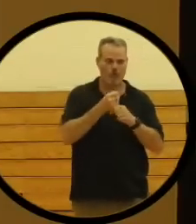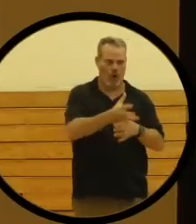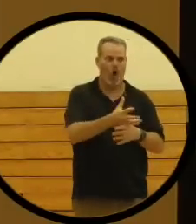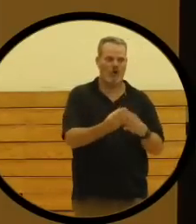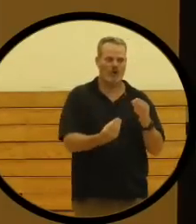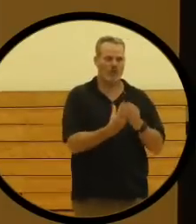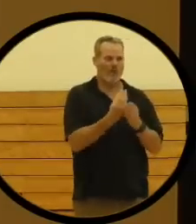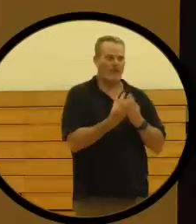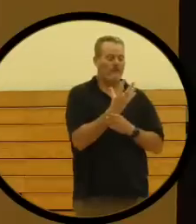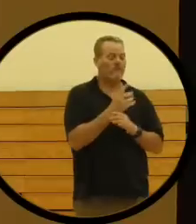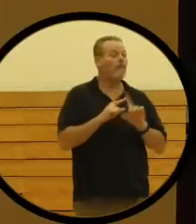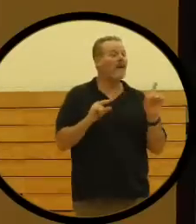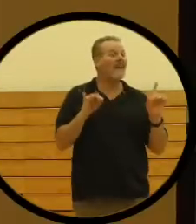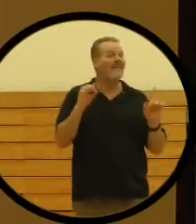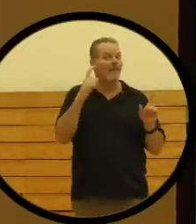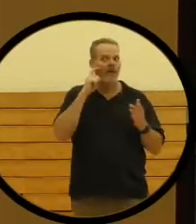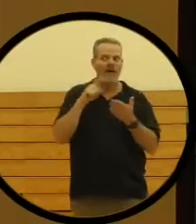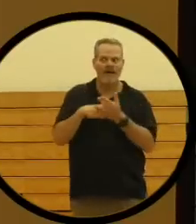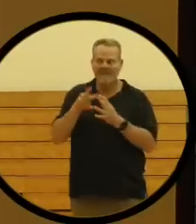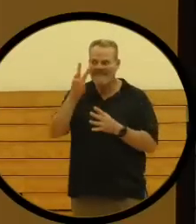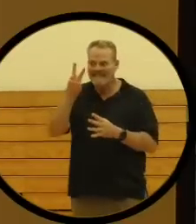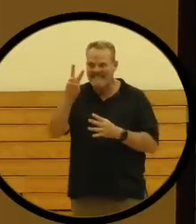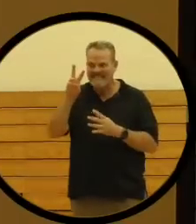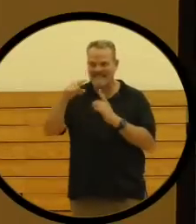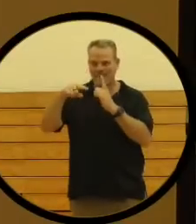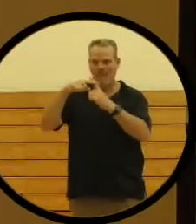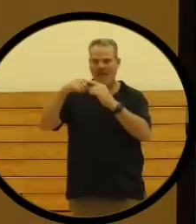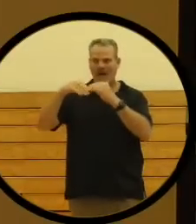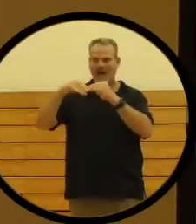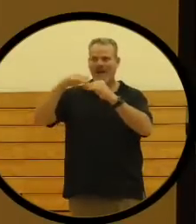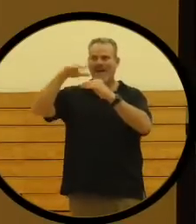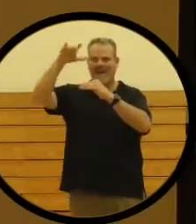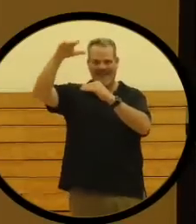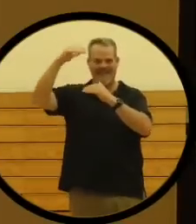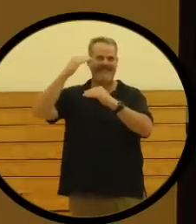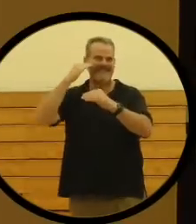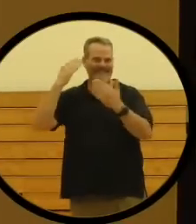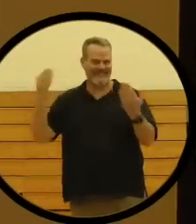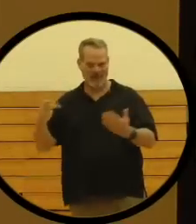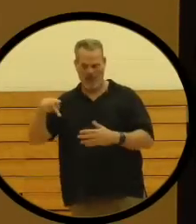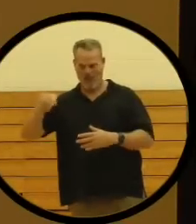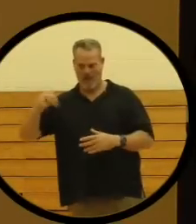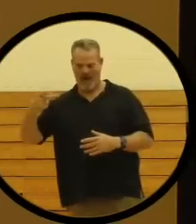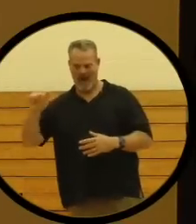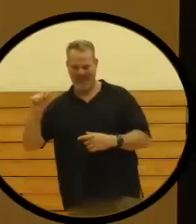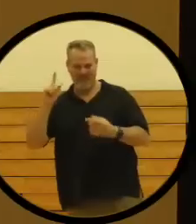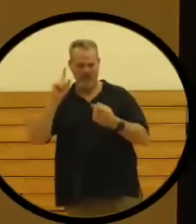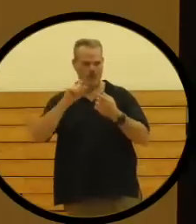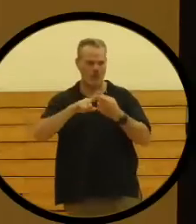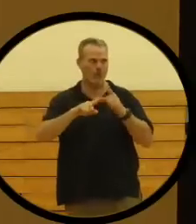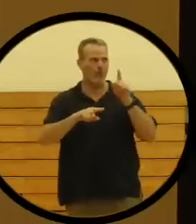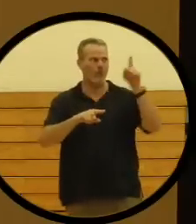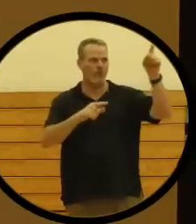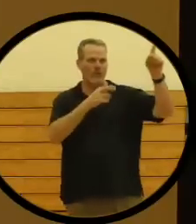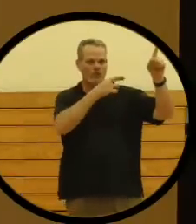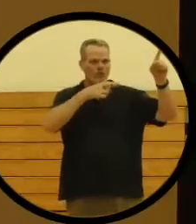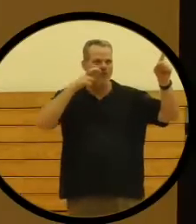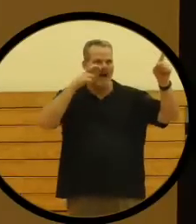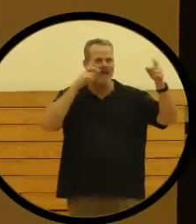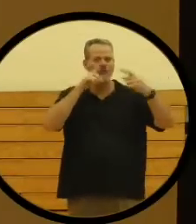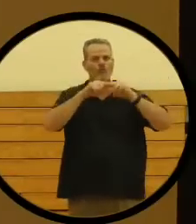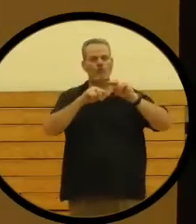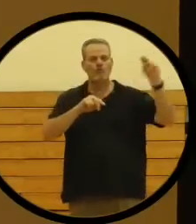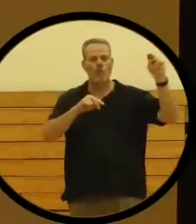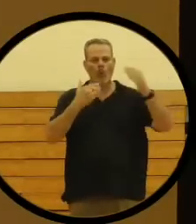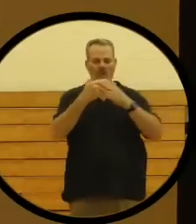but if we saw a magnitude 6 plus earthquake either over someplace from Pahala up to Kapapala Ranch and a little bit north